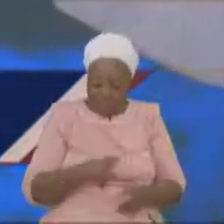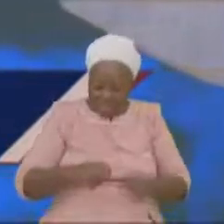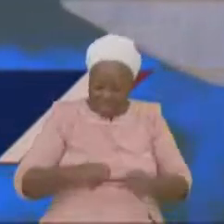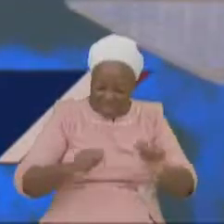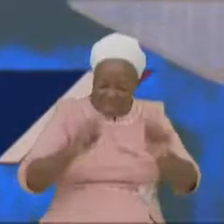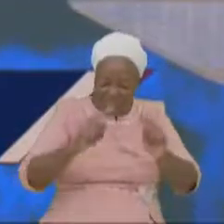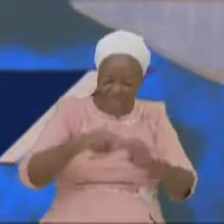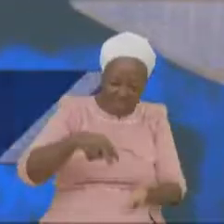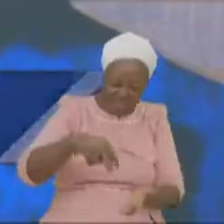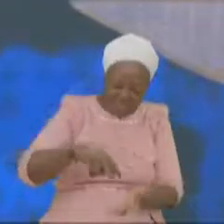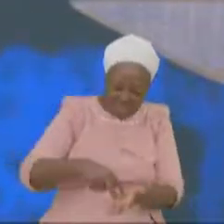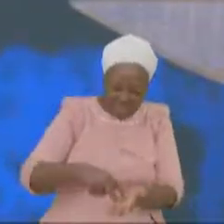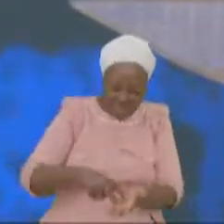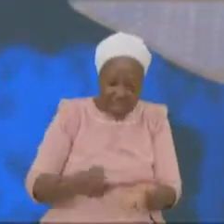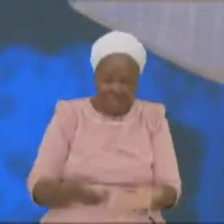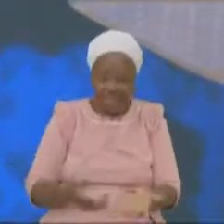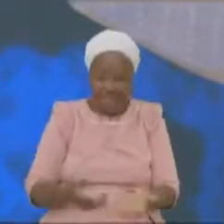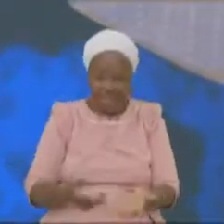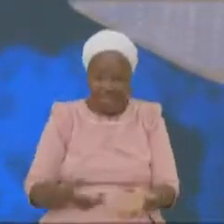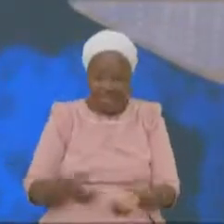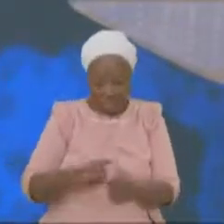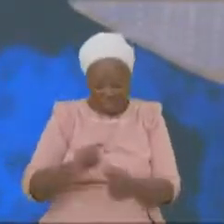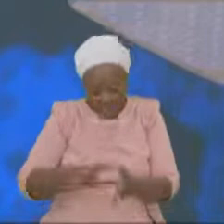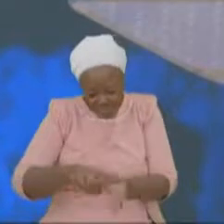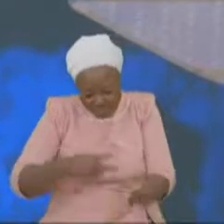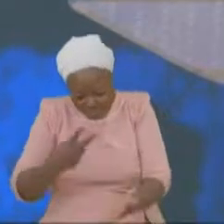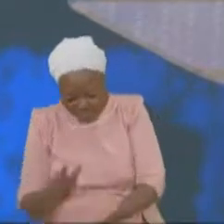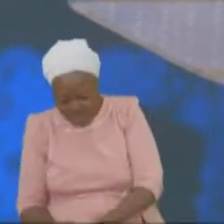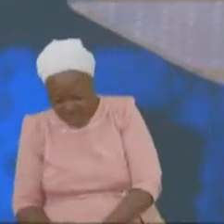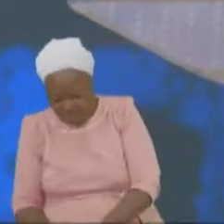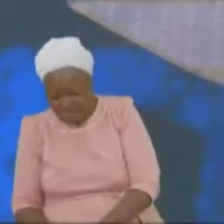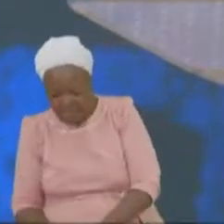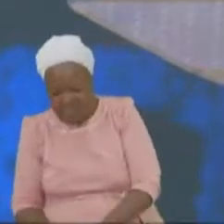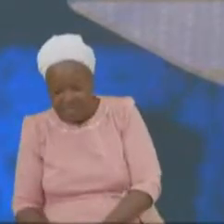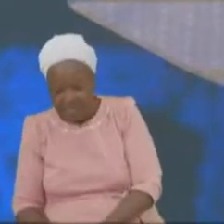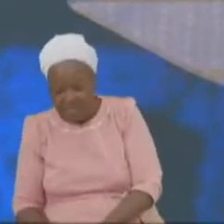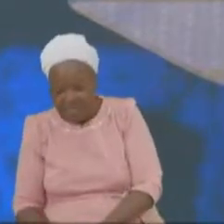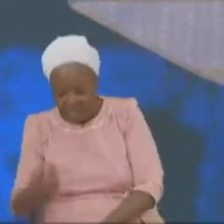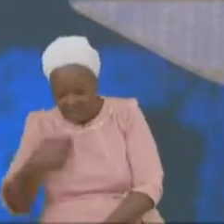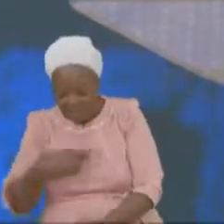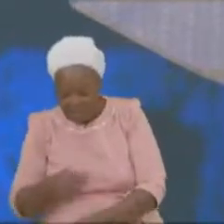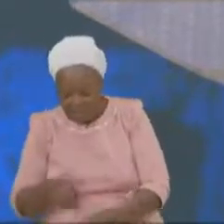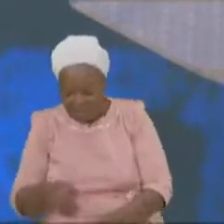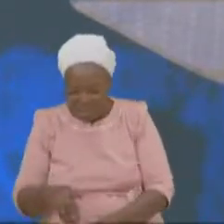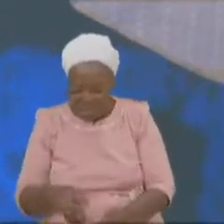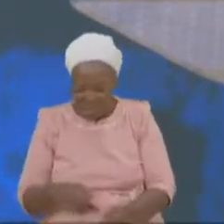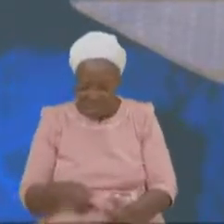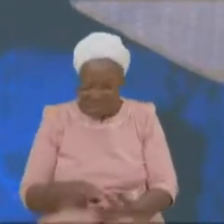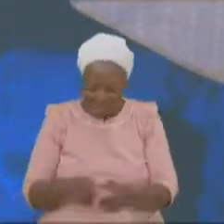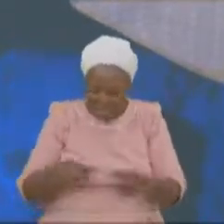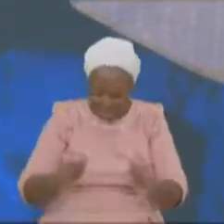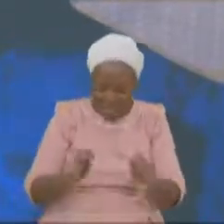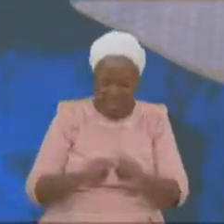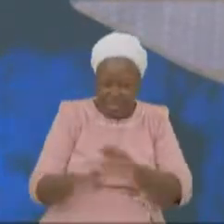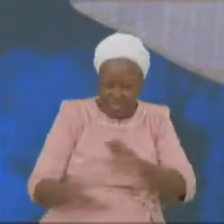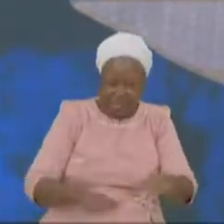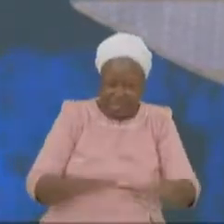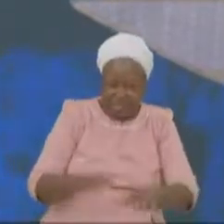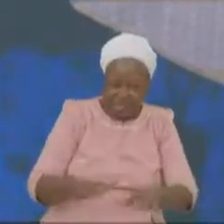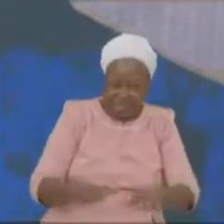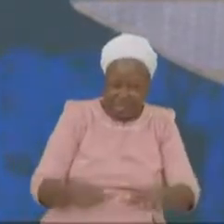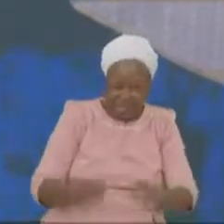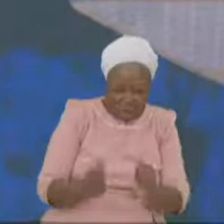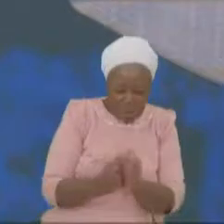stand up, then we fell down. We tried to walk